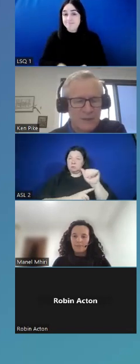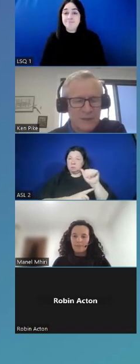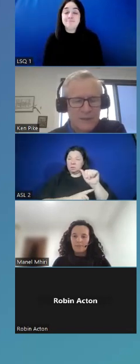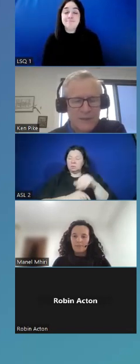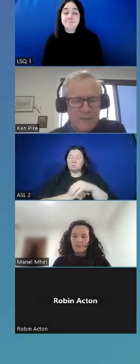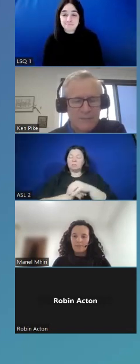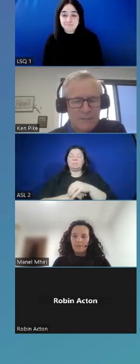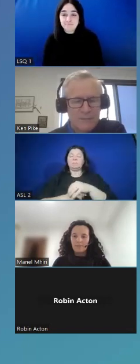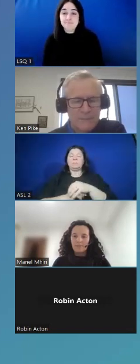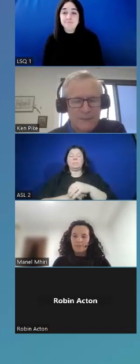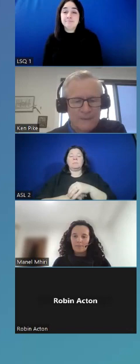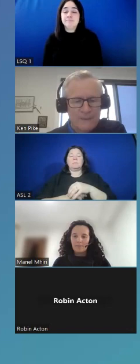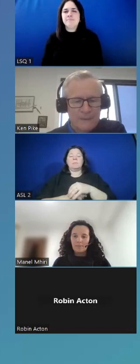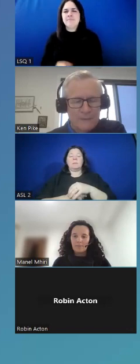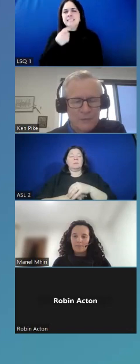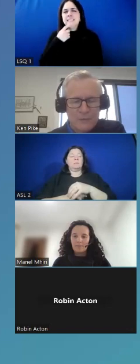disability.